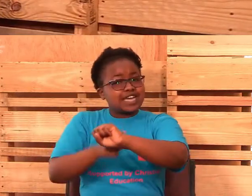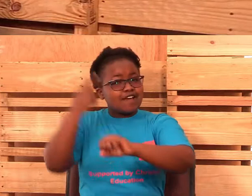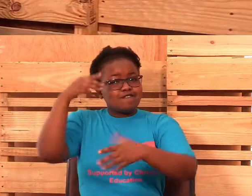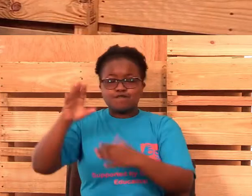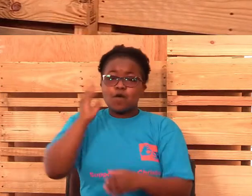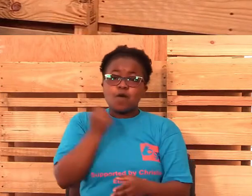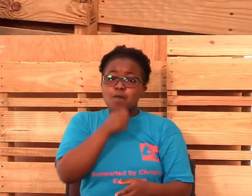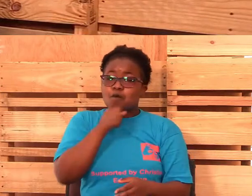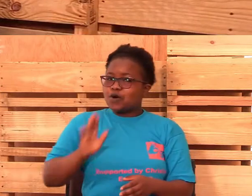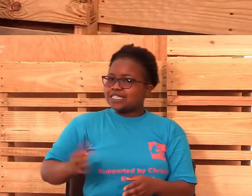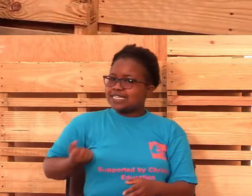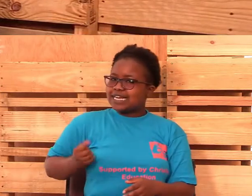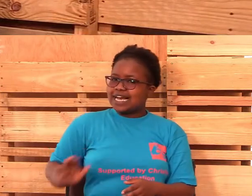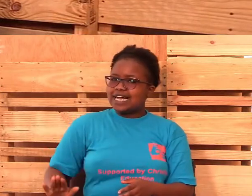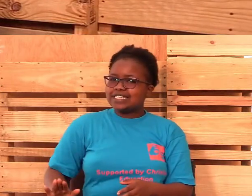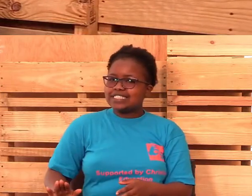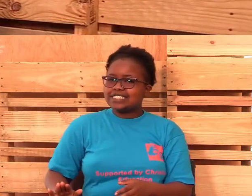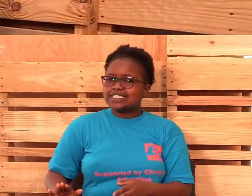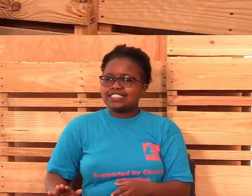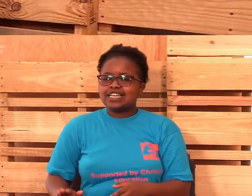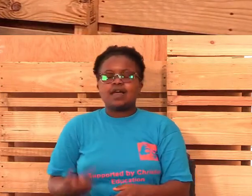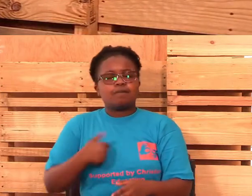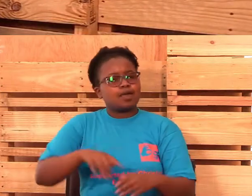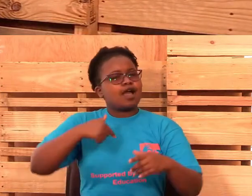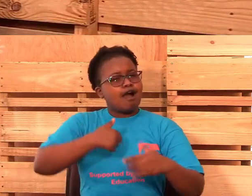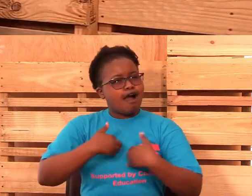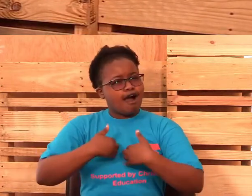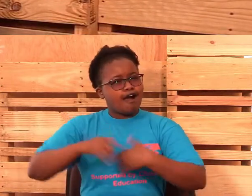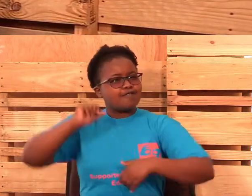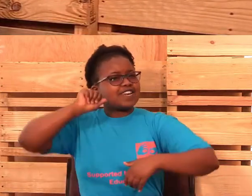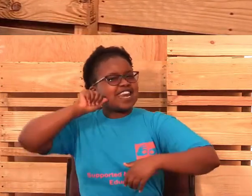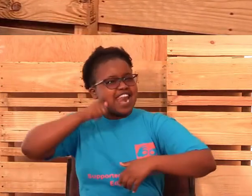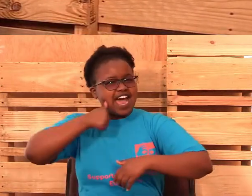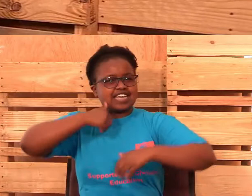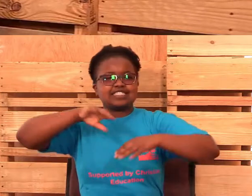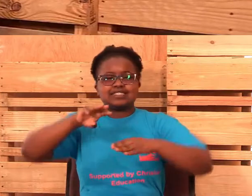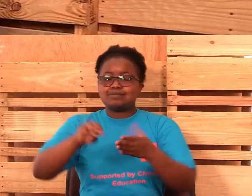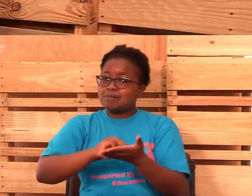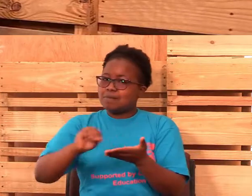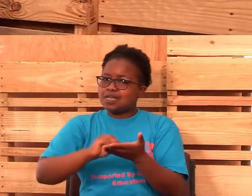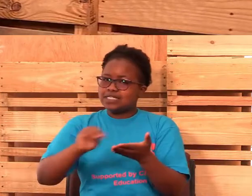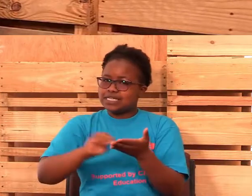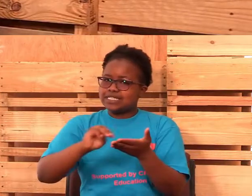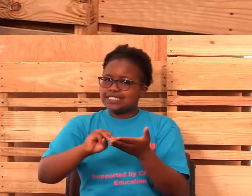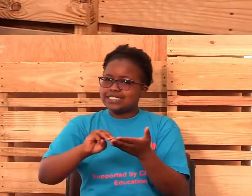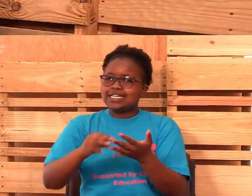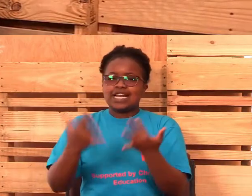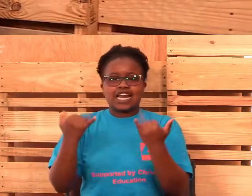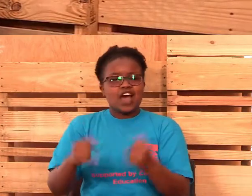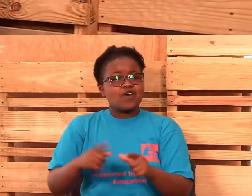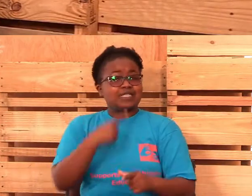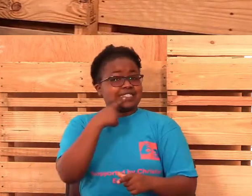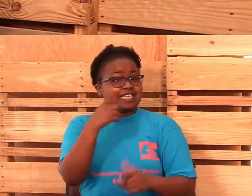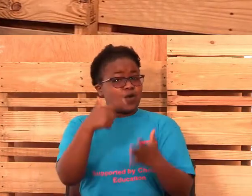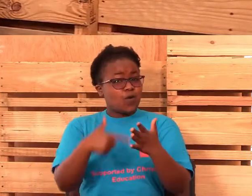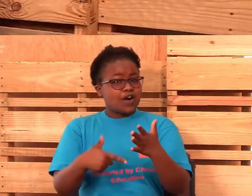girls? Oh yes, I heard a very nice message for them. Can I tell them right now? Just go